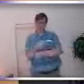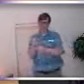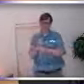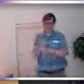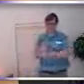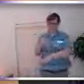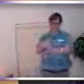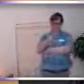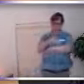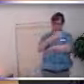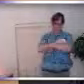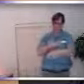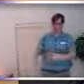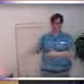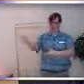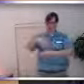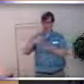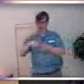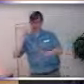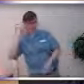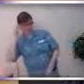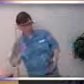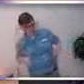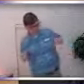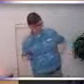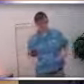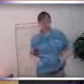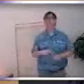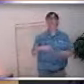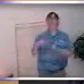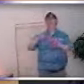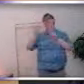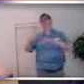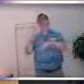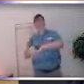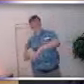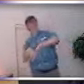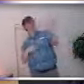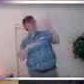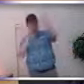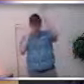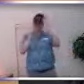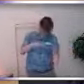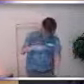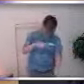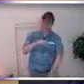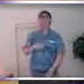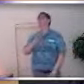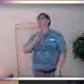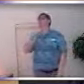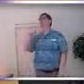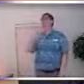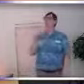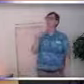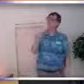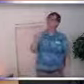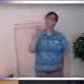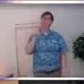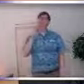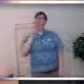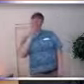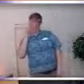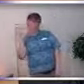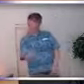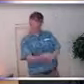life? That when you think that the other shoe is going to drop, it will. Because you already said it